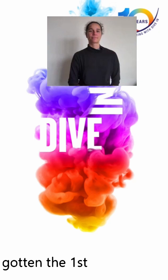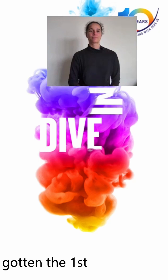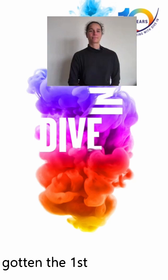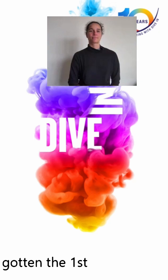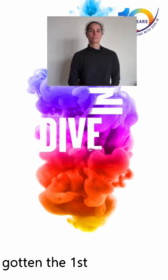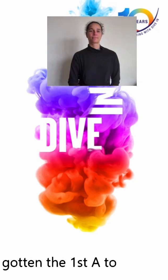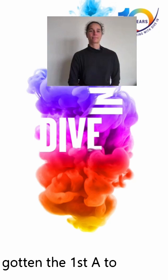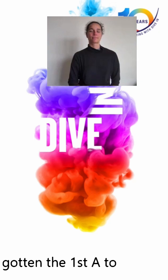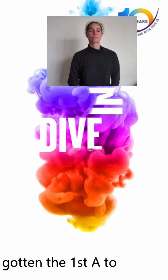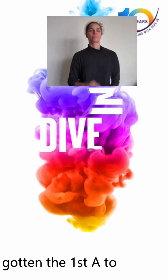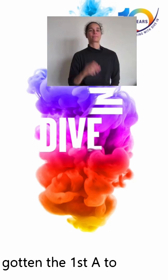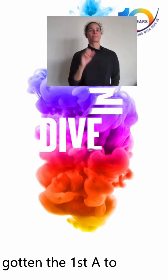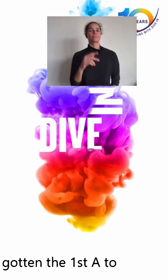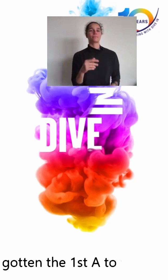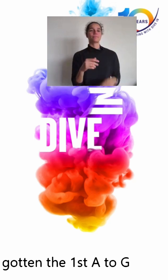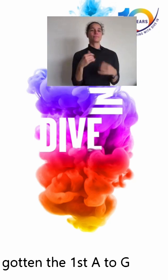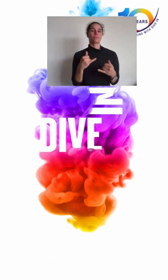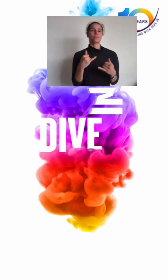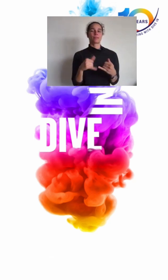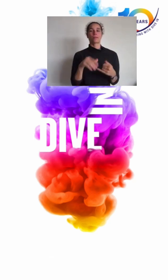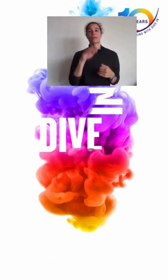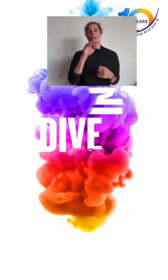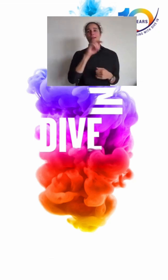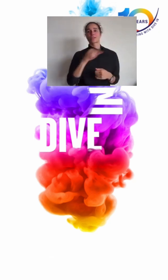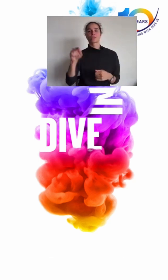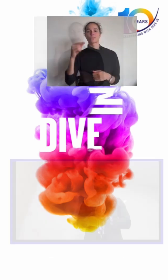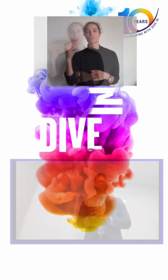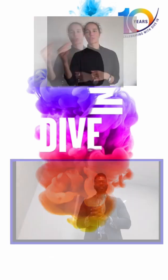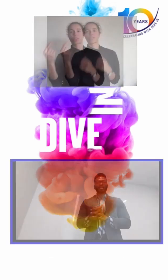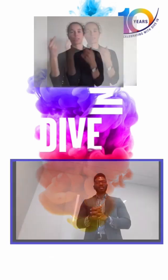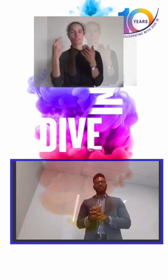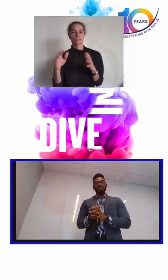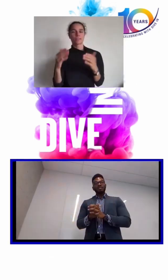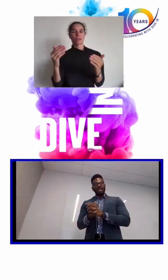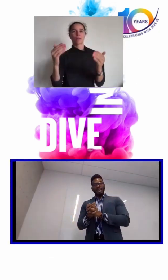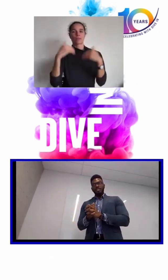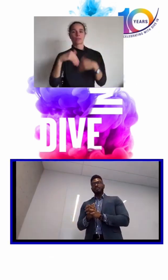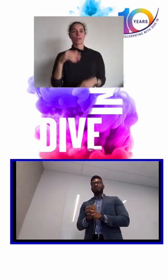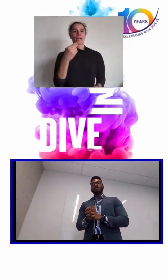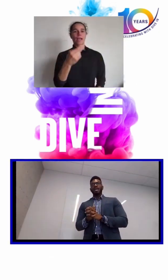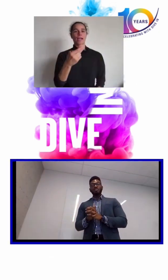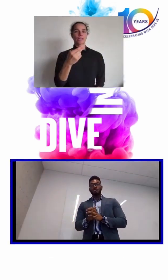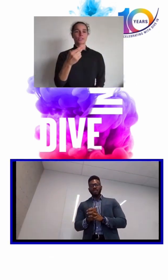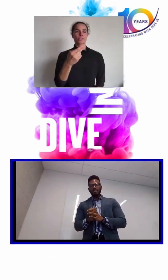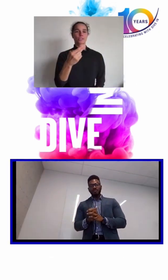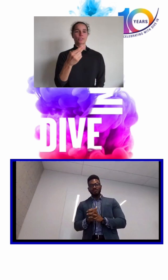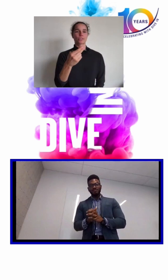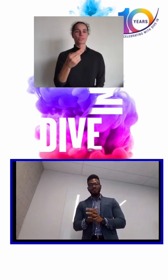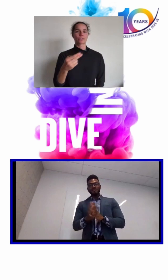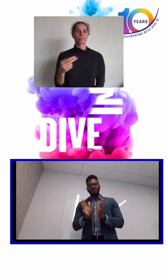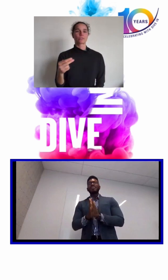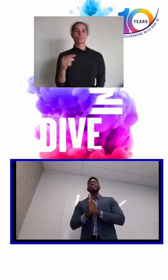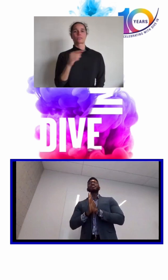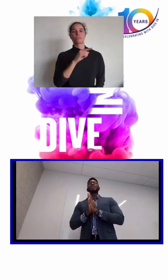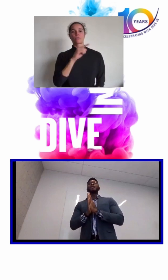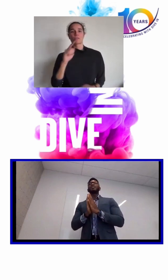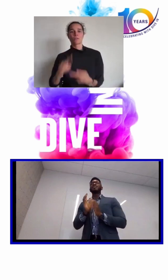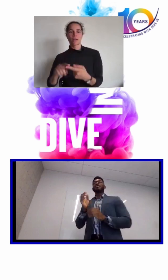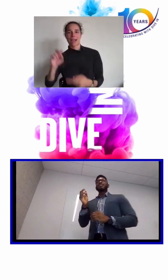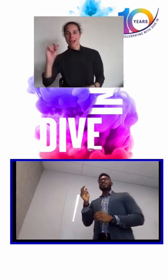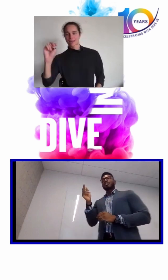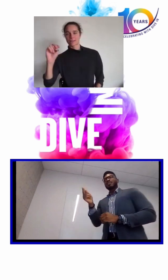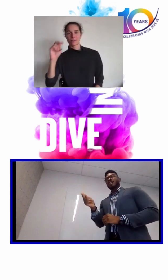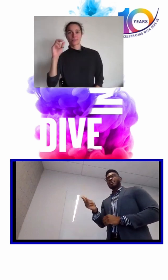G. We're going to go to H and N. Are you ready? Let's